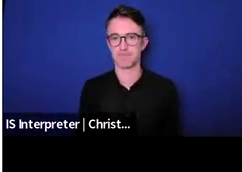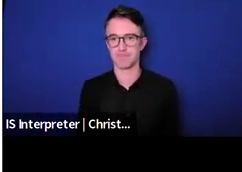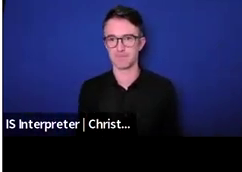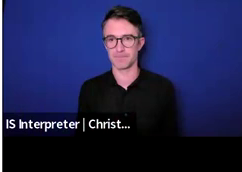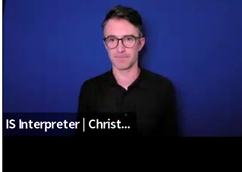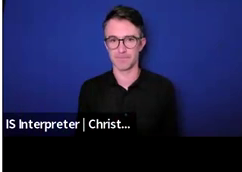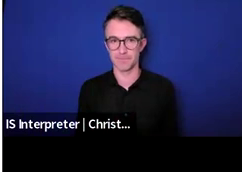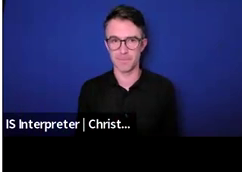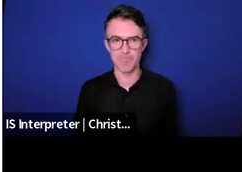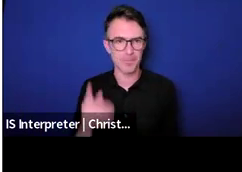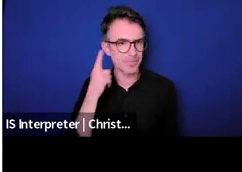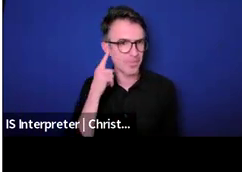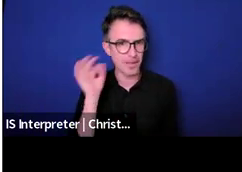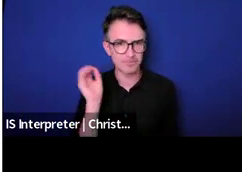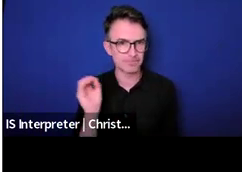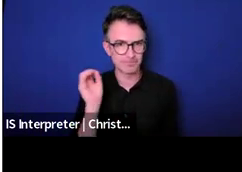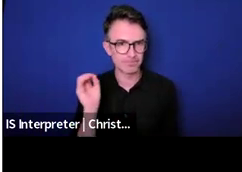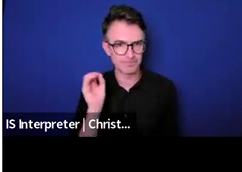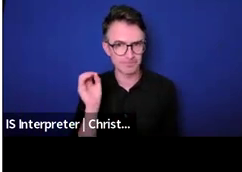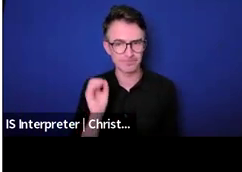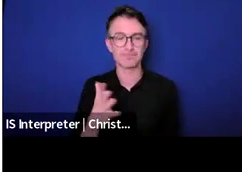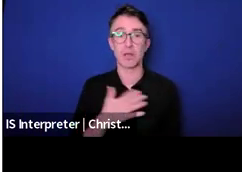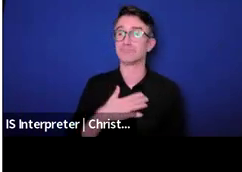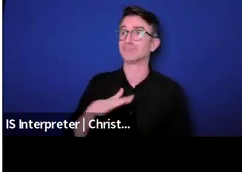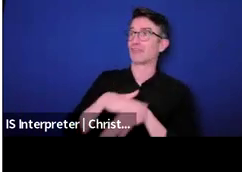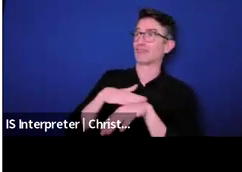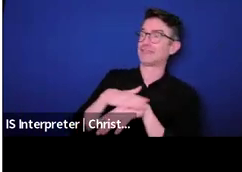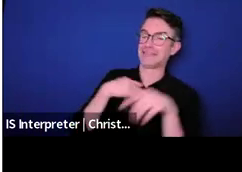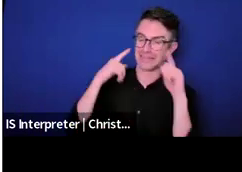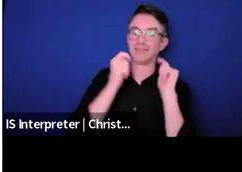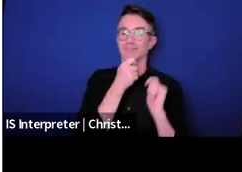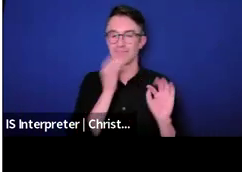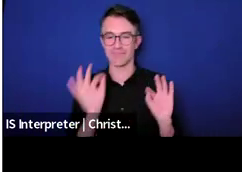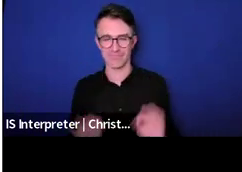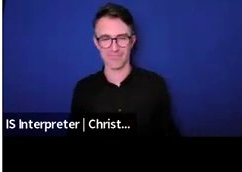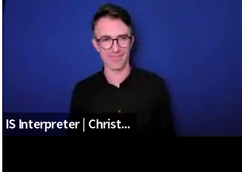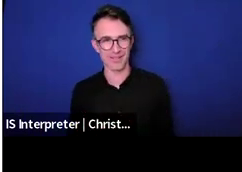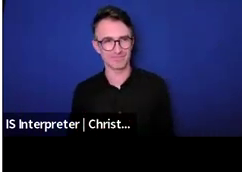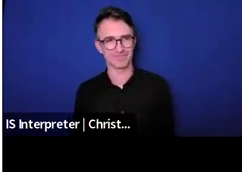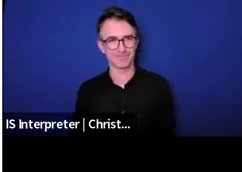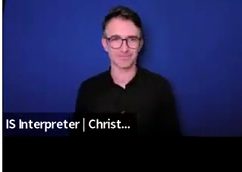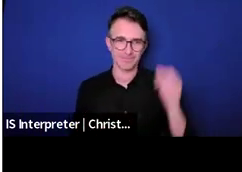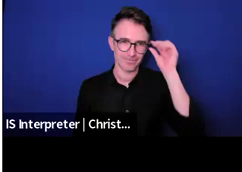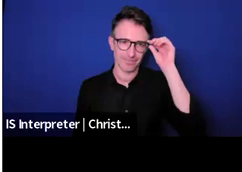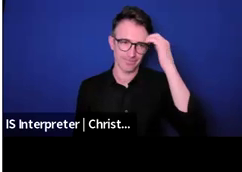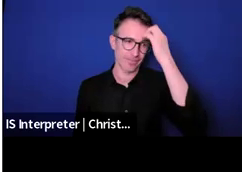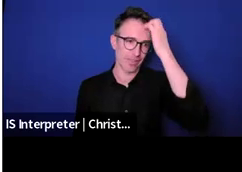Oh, sorry. Can you see me and hear me now? All good. Good. Thank you so